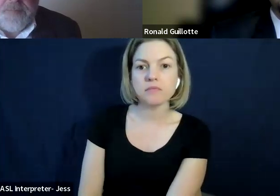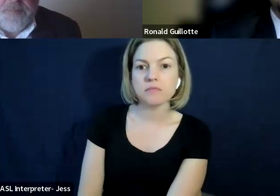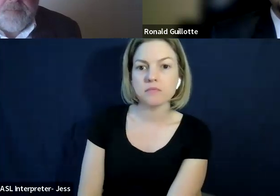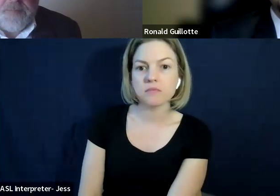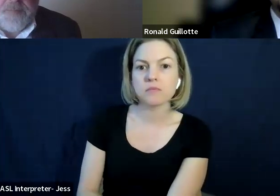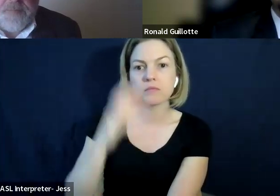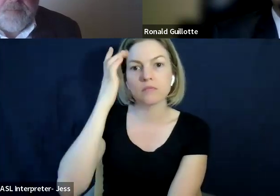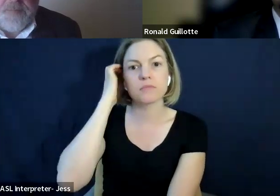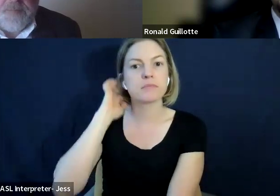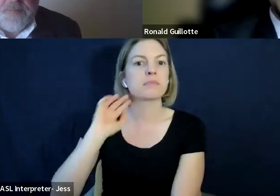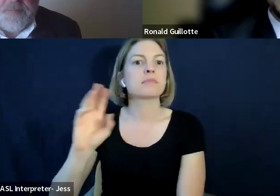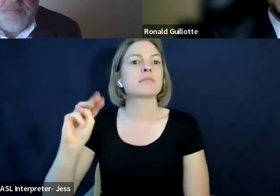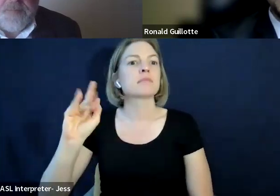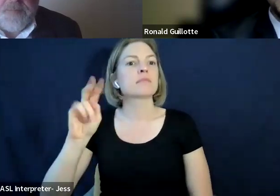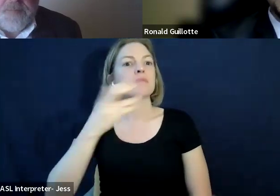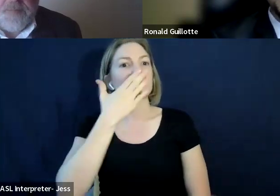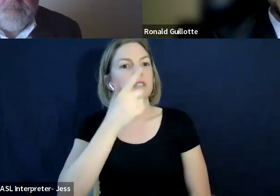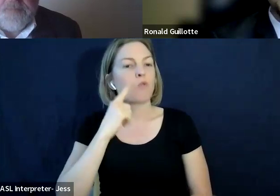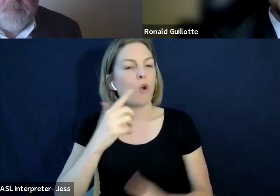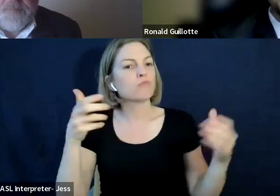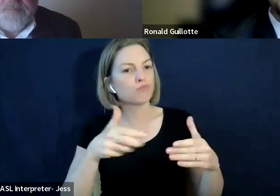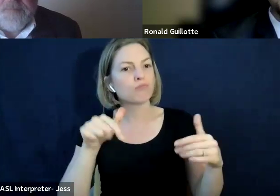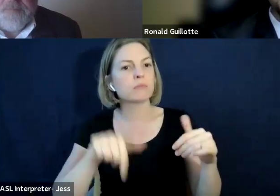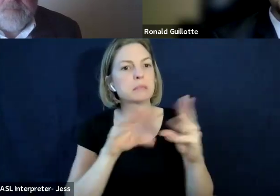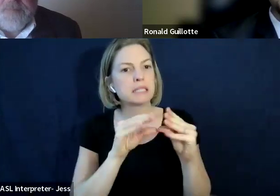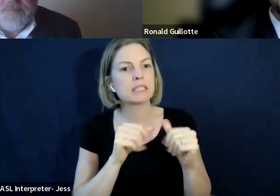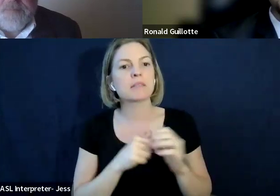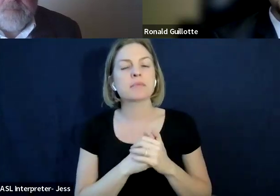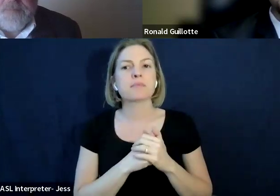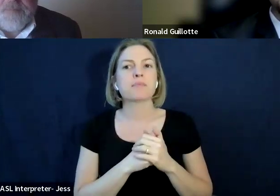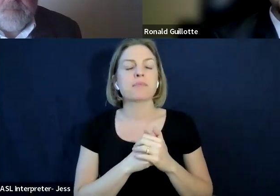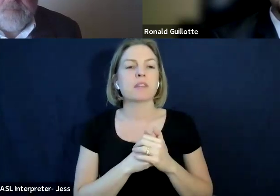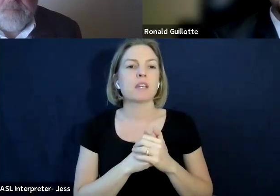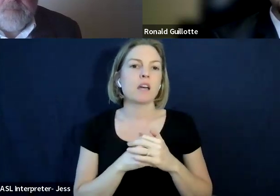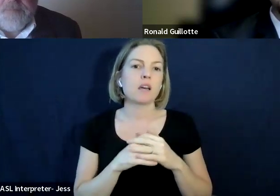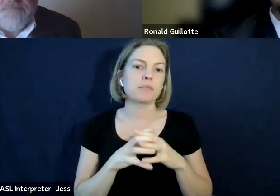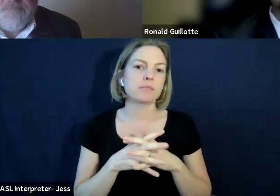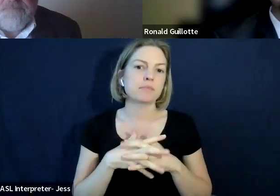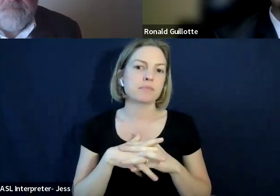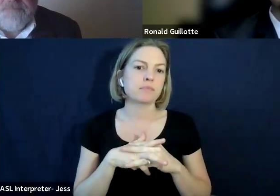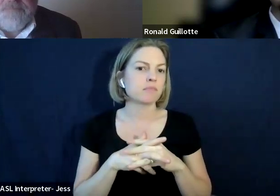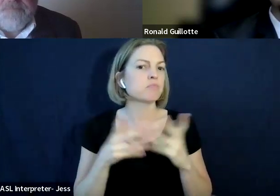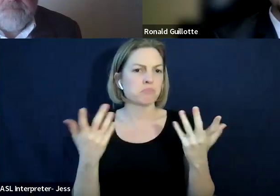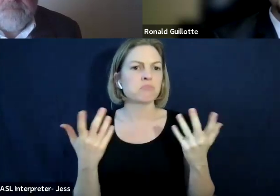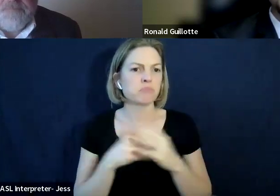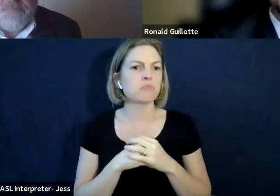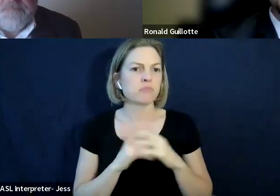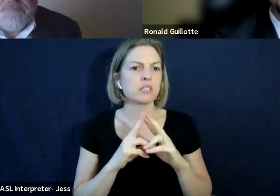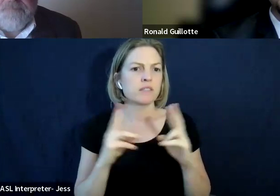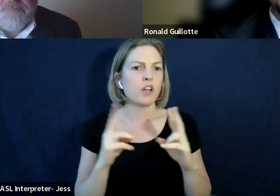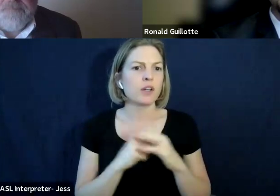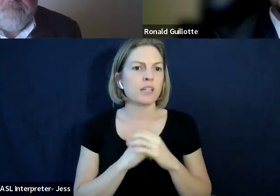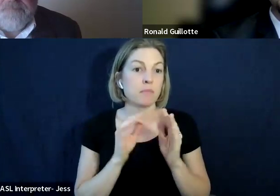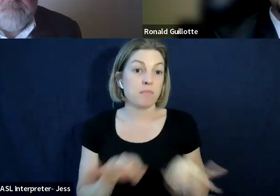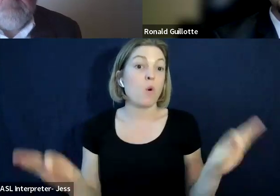Hi, thank you for having this meeting. It's a very